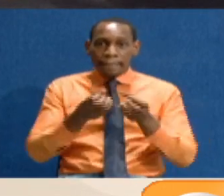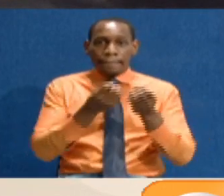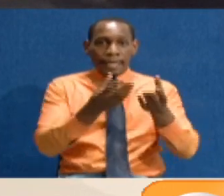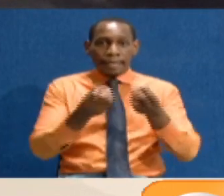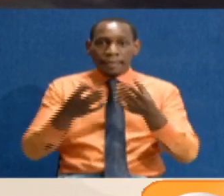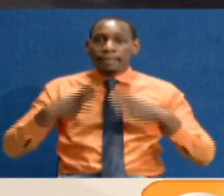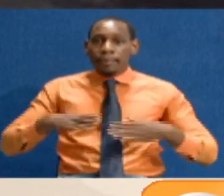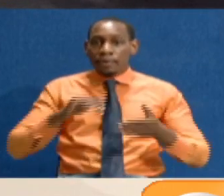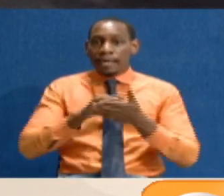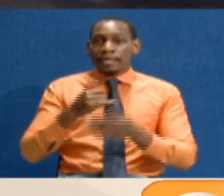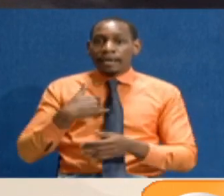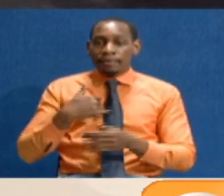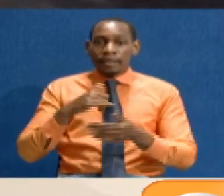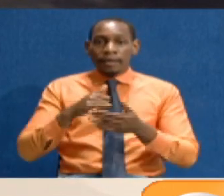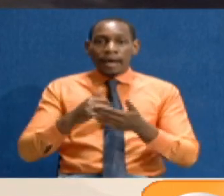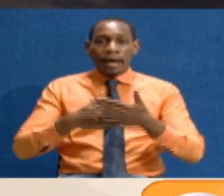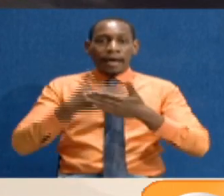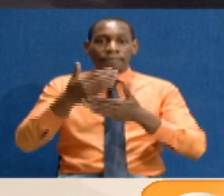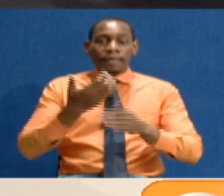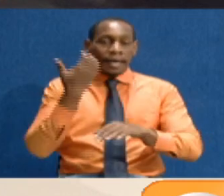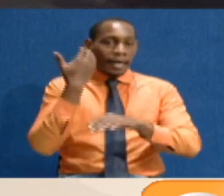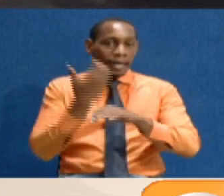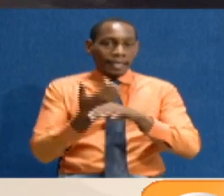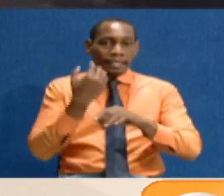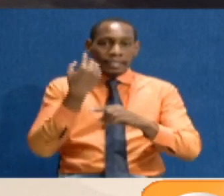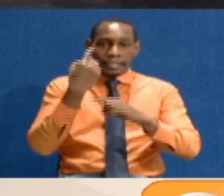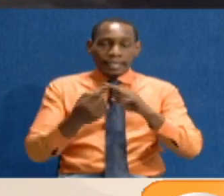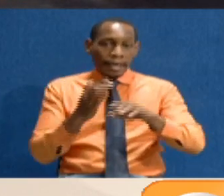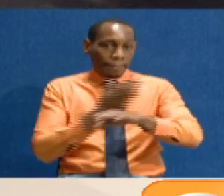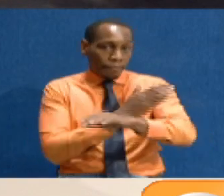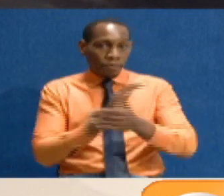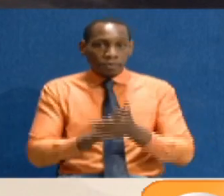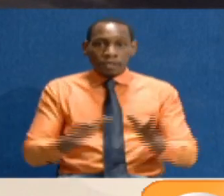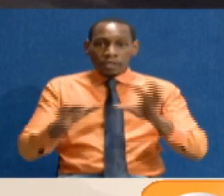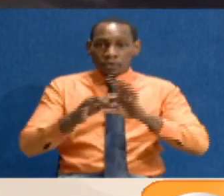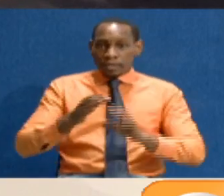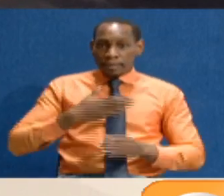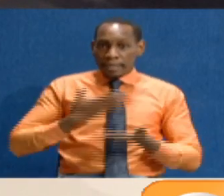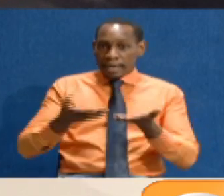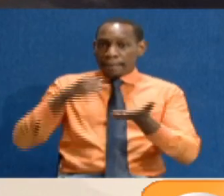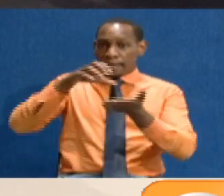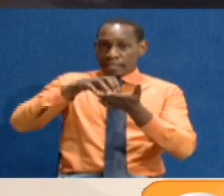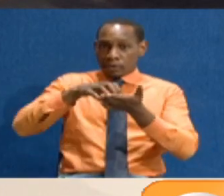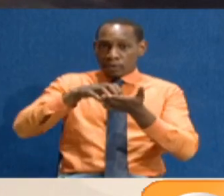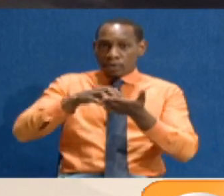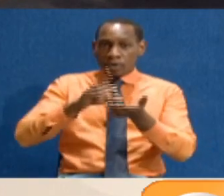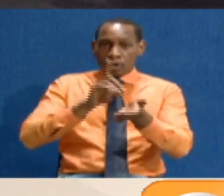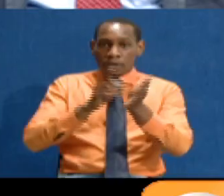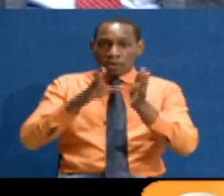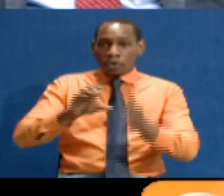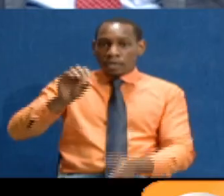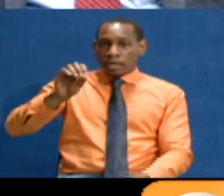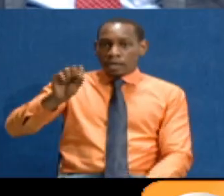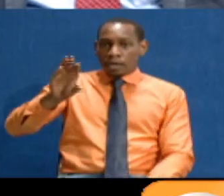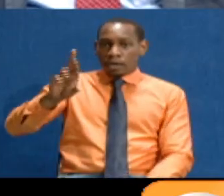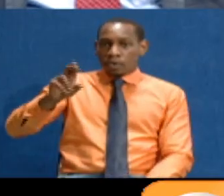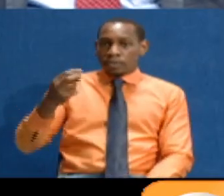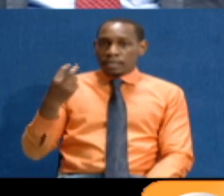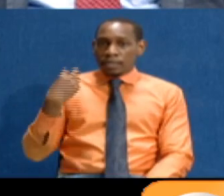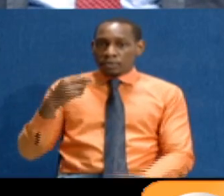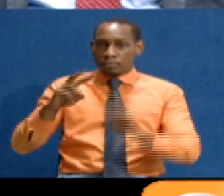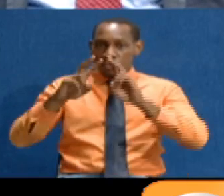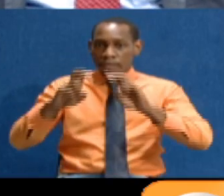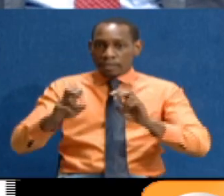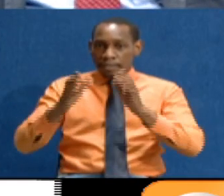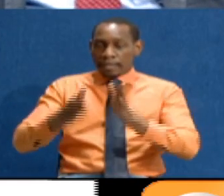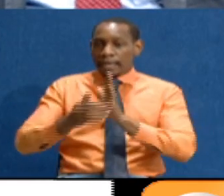still carry from what was an extraordinarily difficult year. Well, joining me in studio now are Dr. Oscar Gidua, a consulting